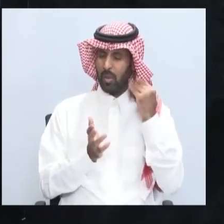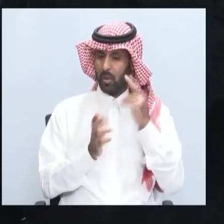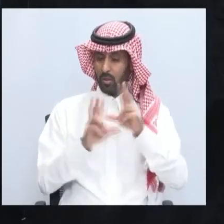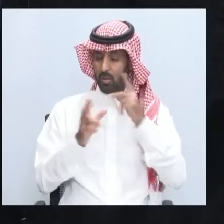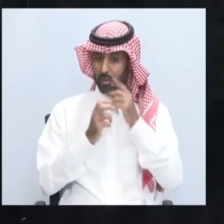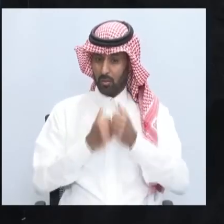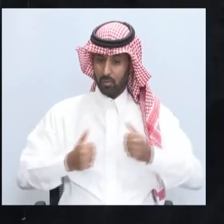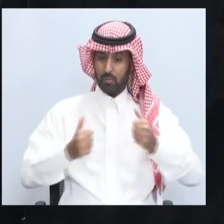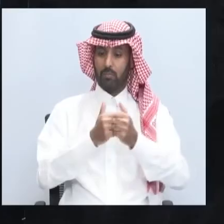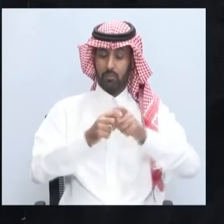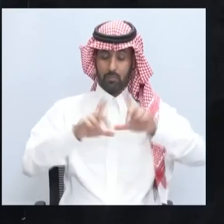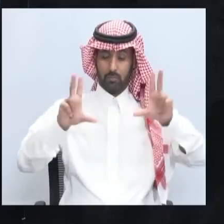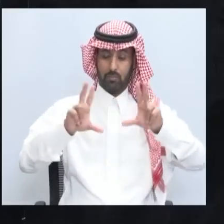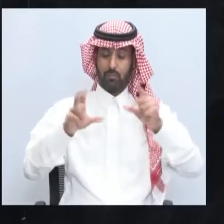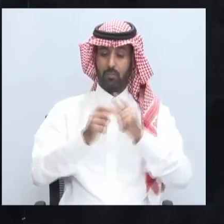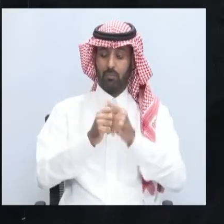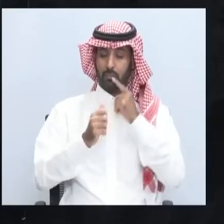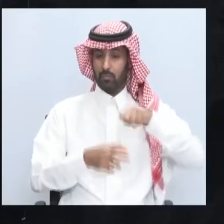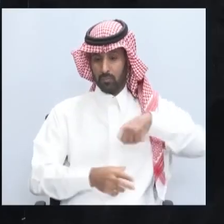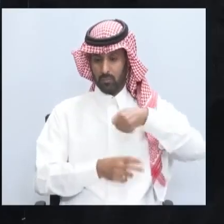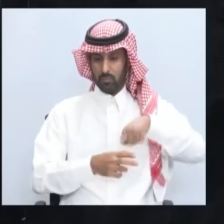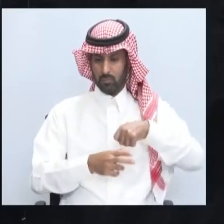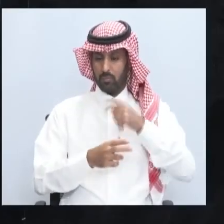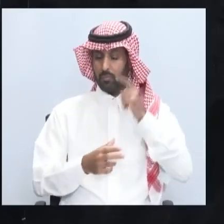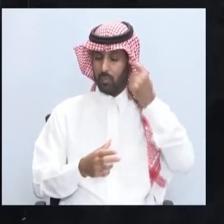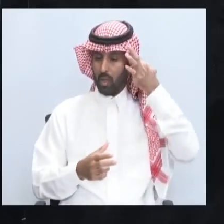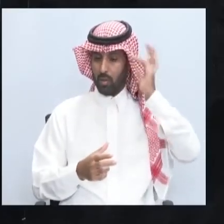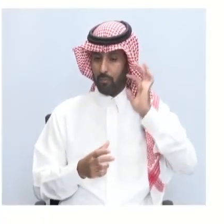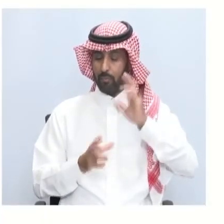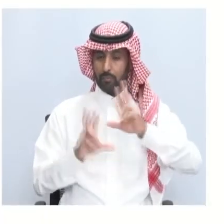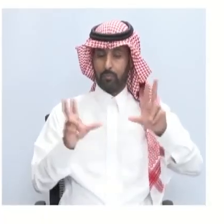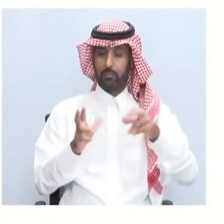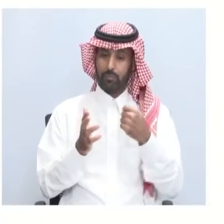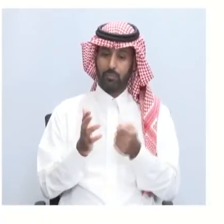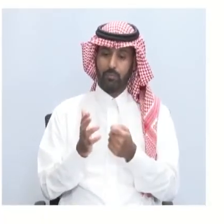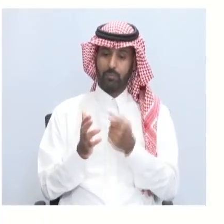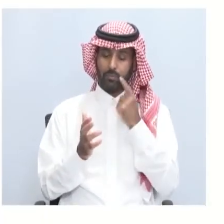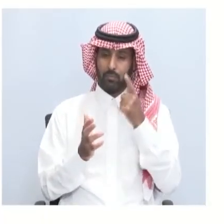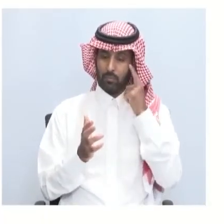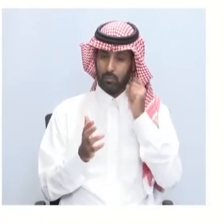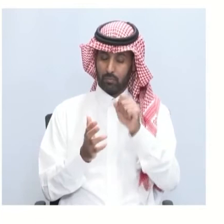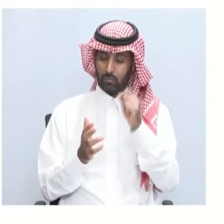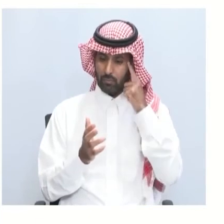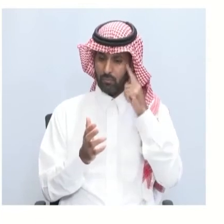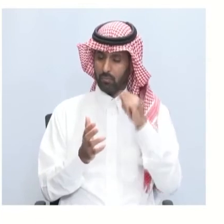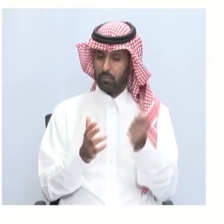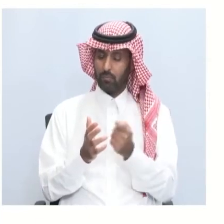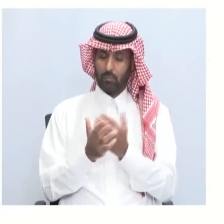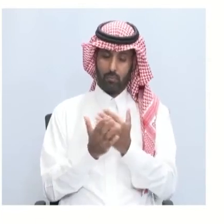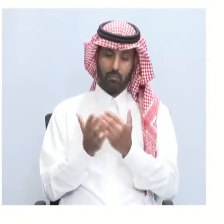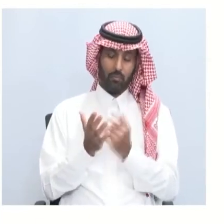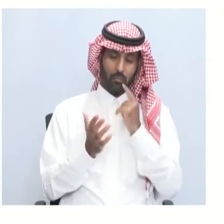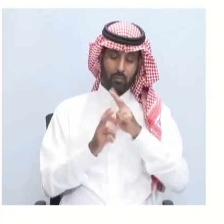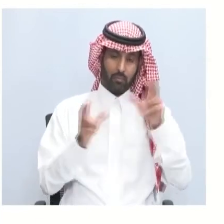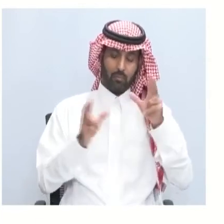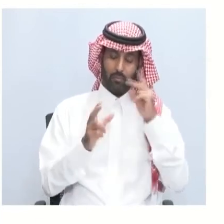it a family show? Is it maybe a cooking show? So it's up to you. create your own idea for a TV program.